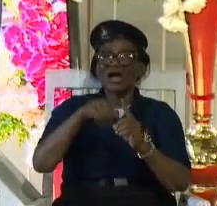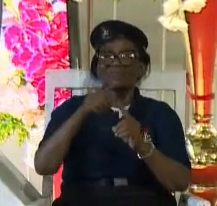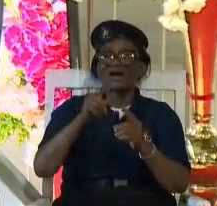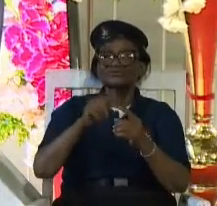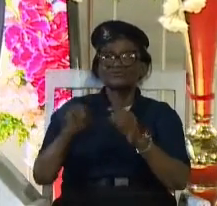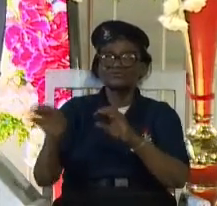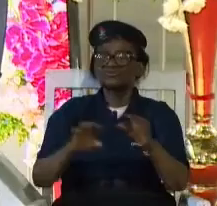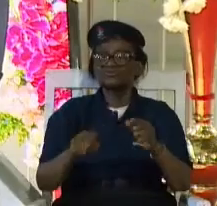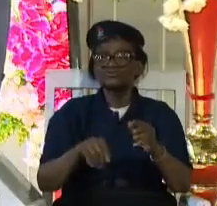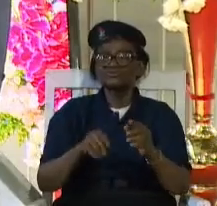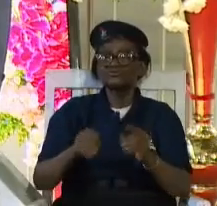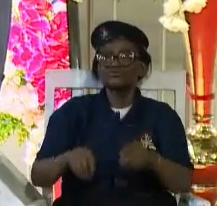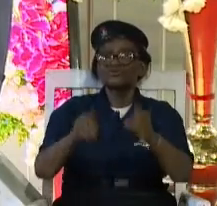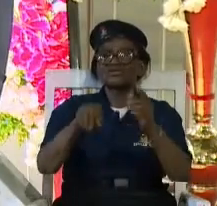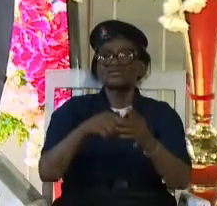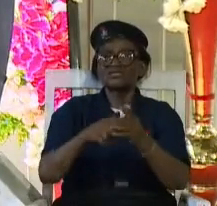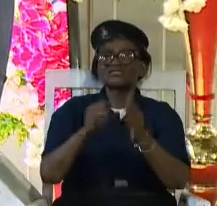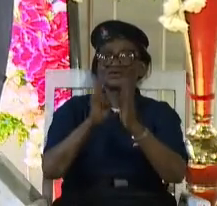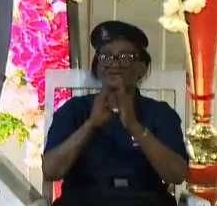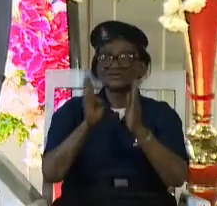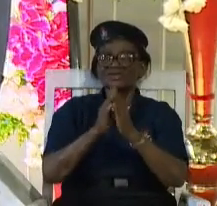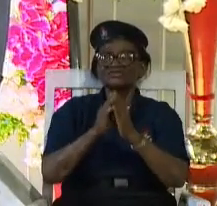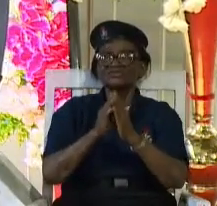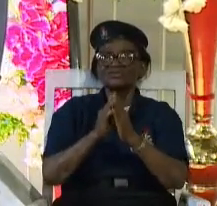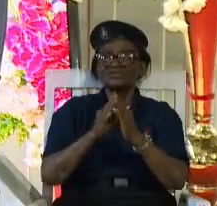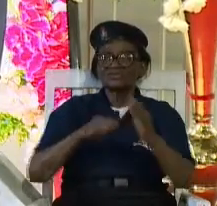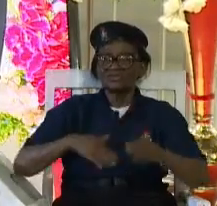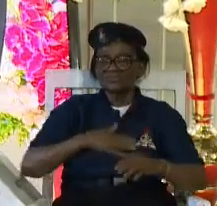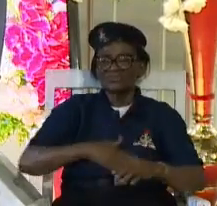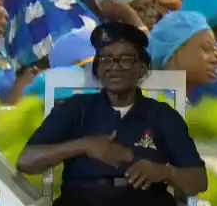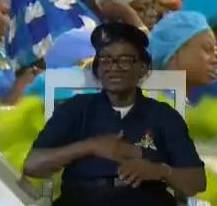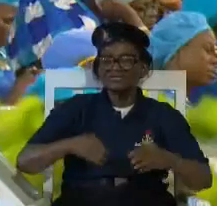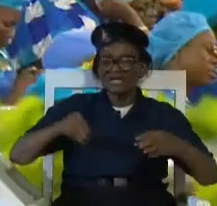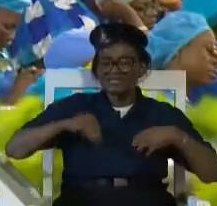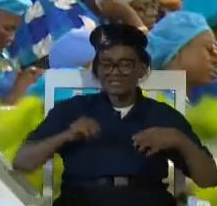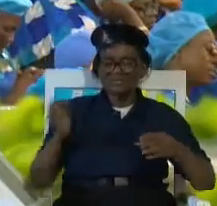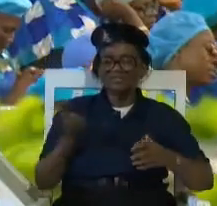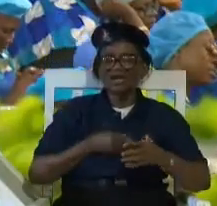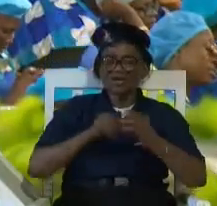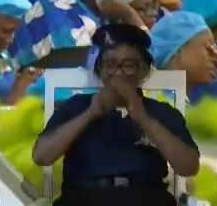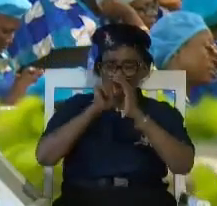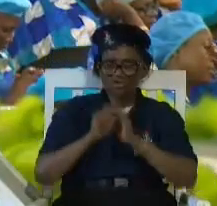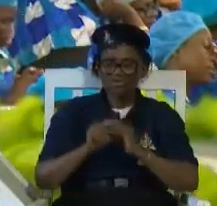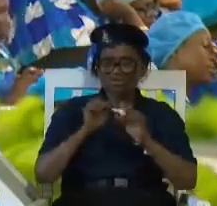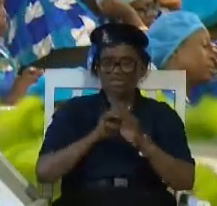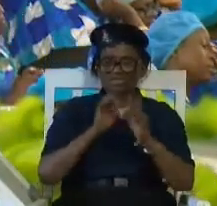convention. Please accept our worship in Jesus' name.